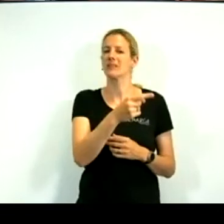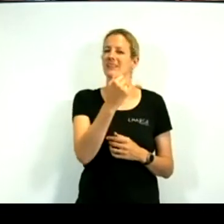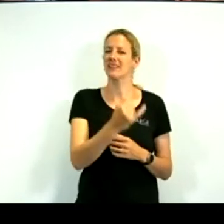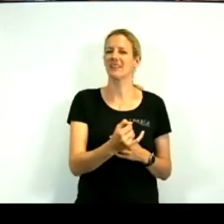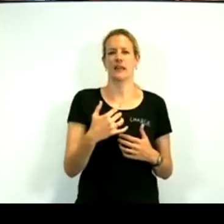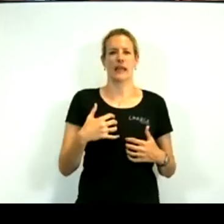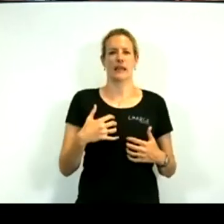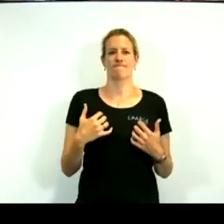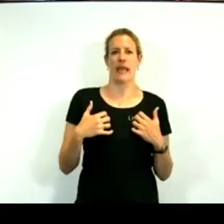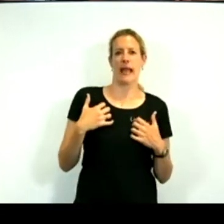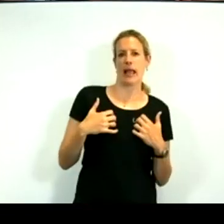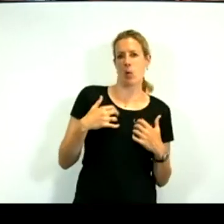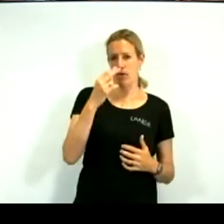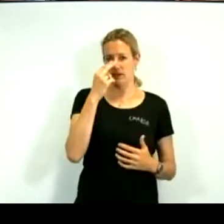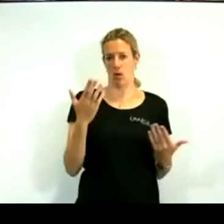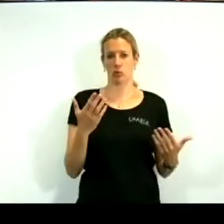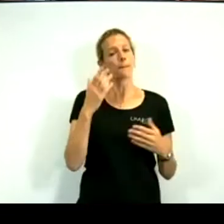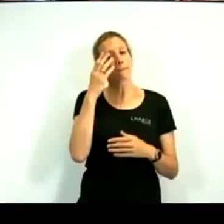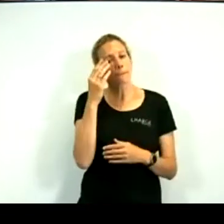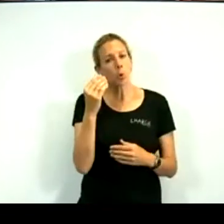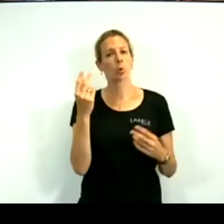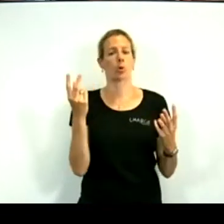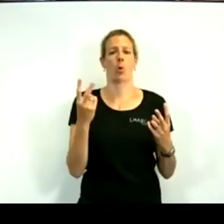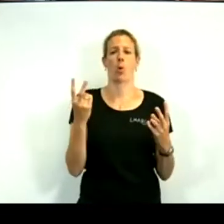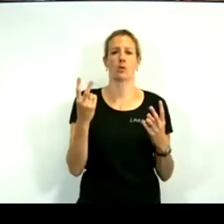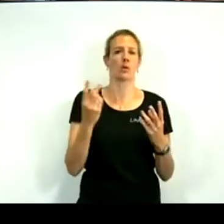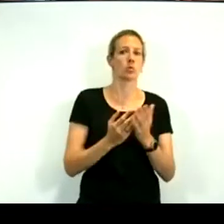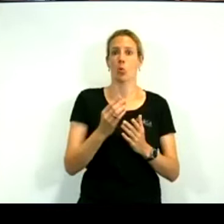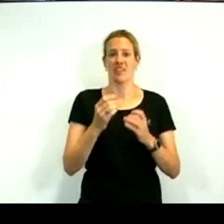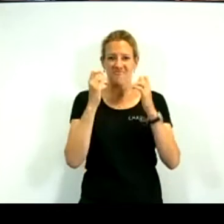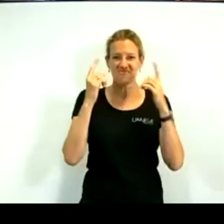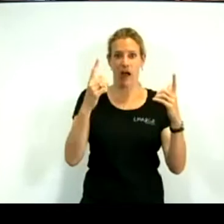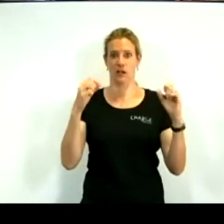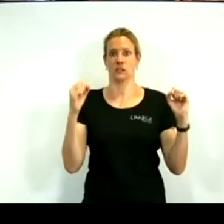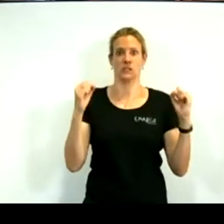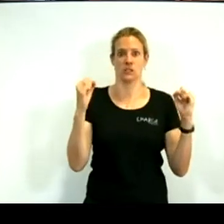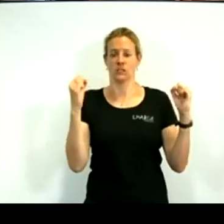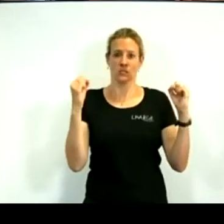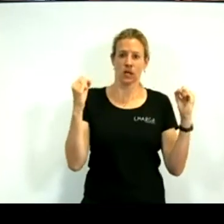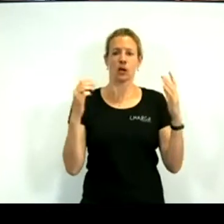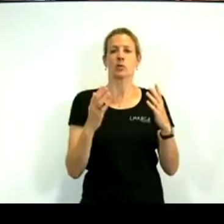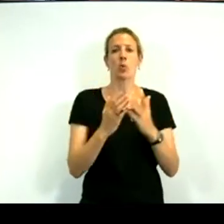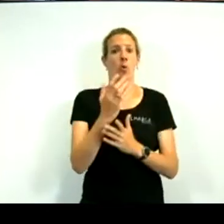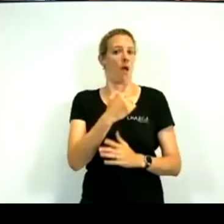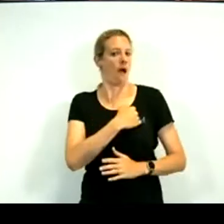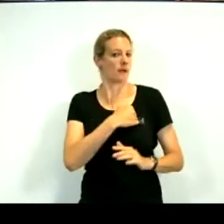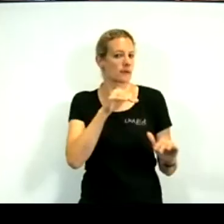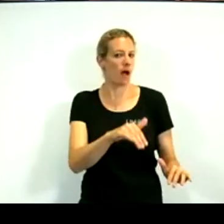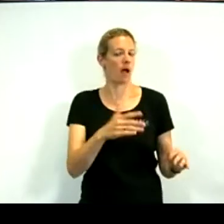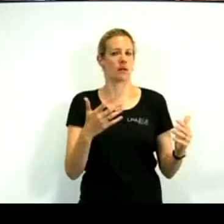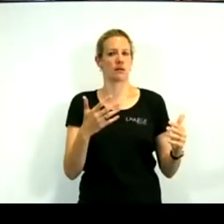hyper, overactive, very anxious, very, very distractible? How well do